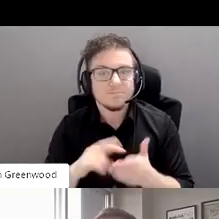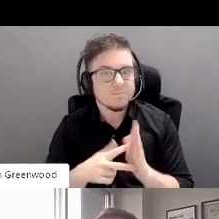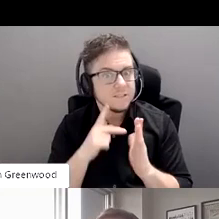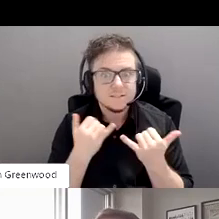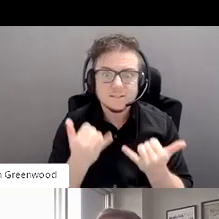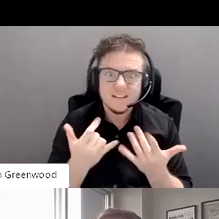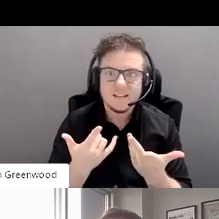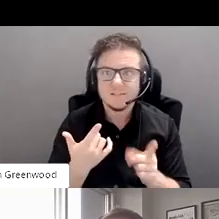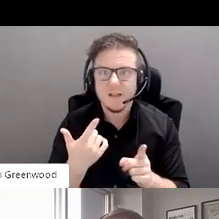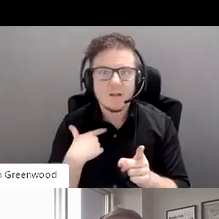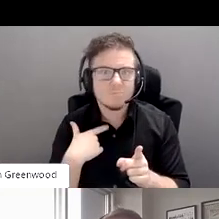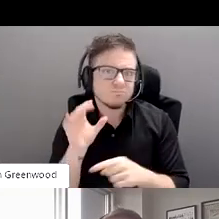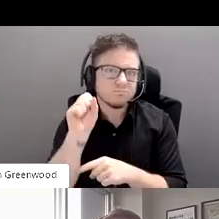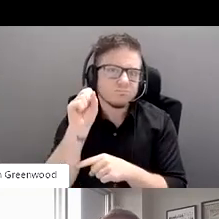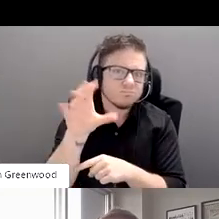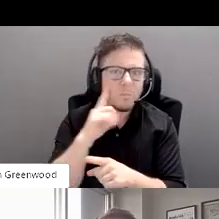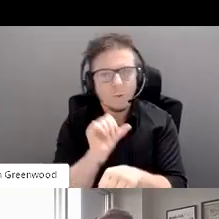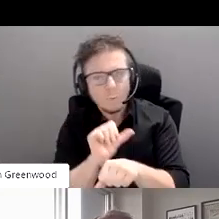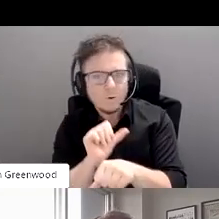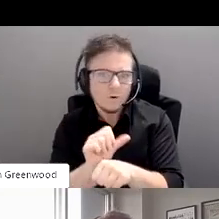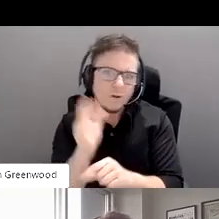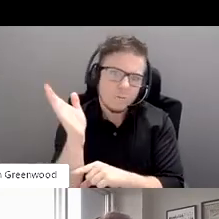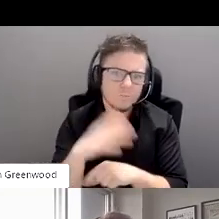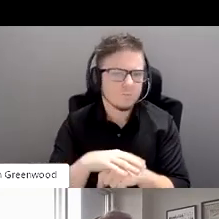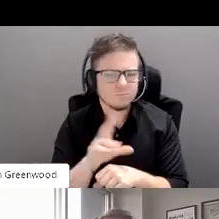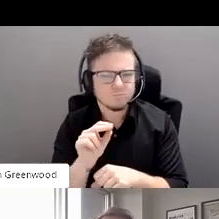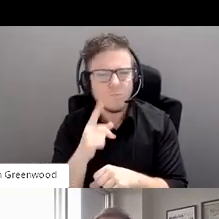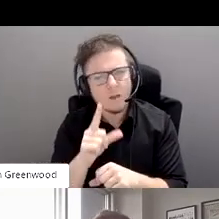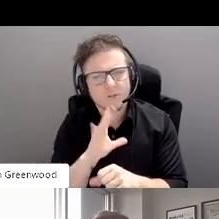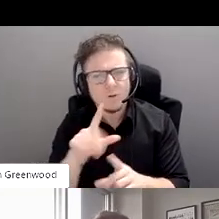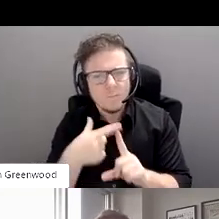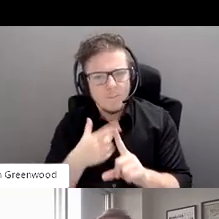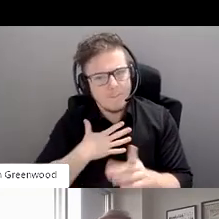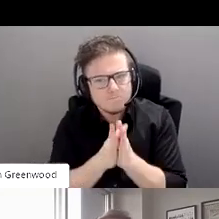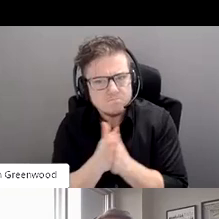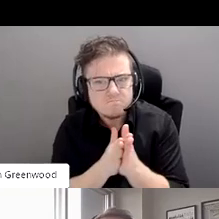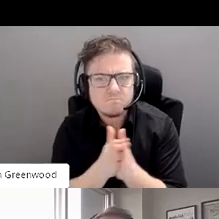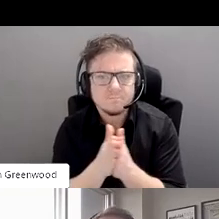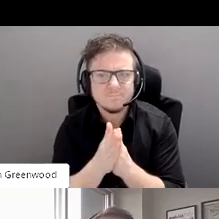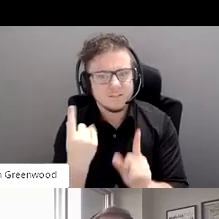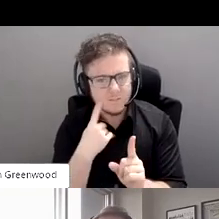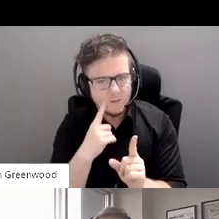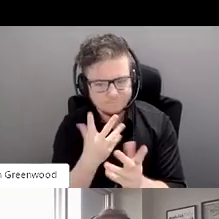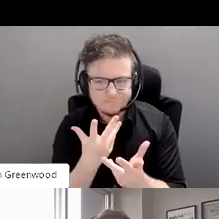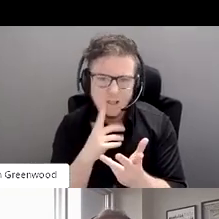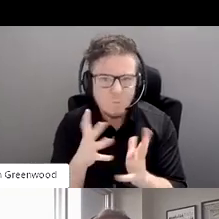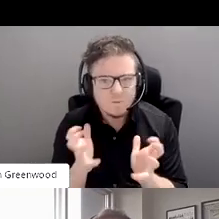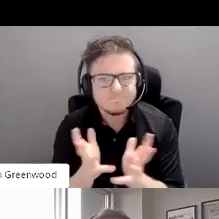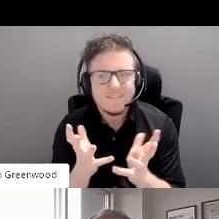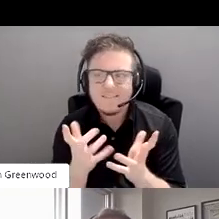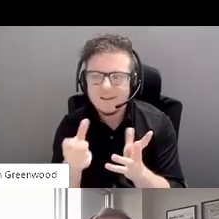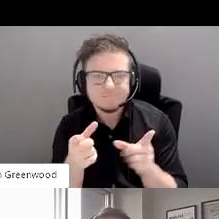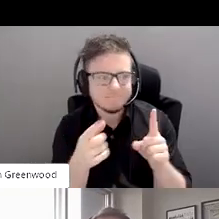just to do my job and give you a presentation. I'm actually here to talk about something that I'm very passionate about, which is bringing that intersection